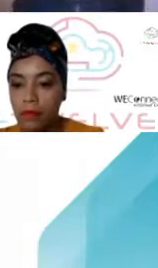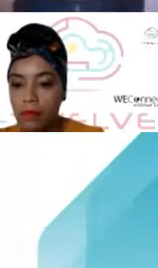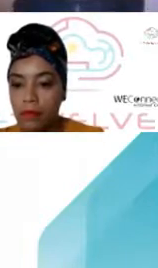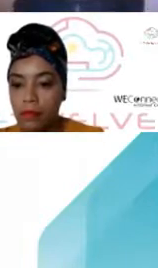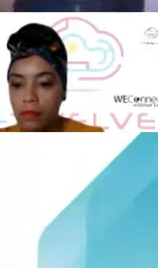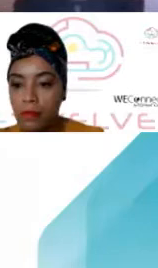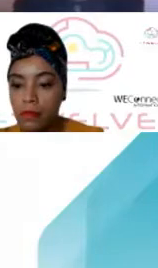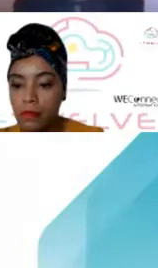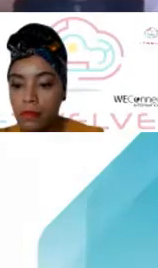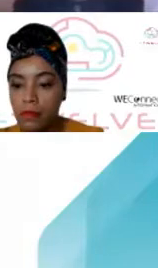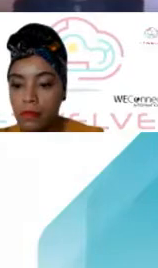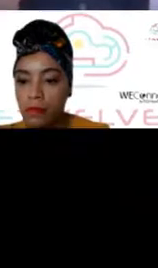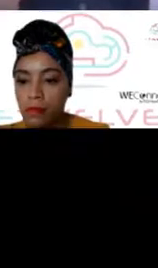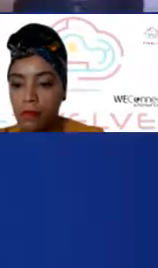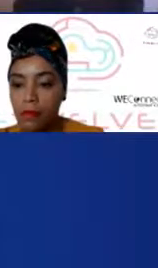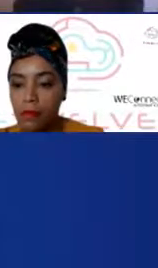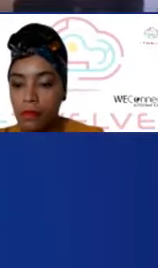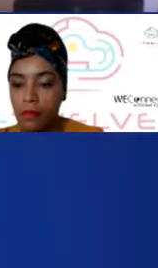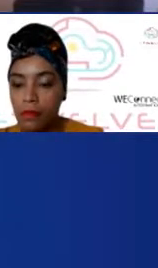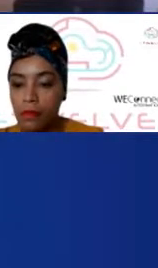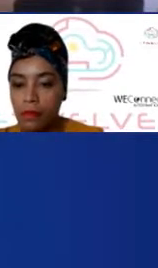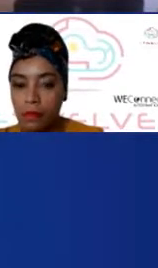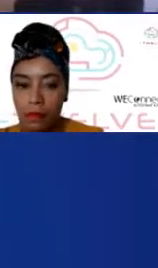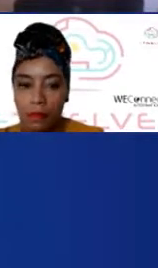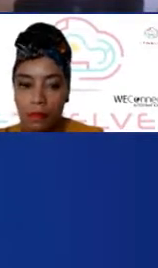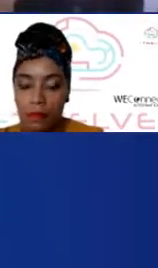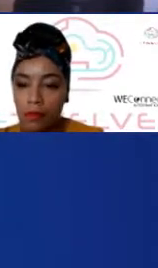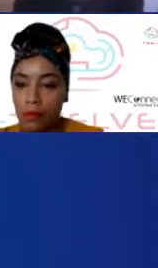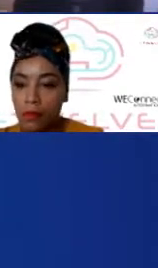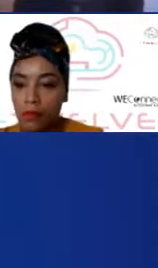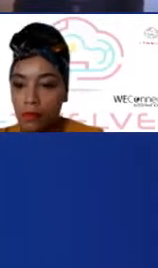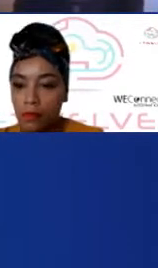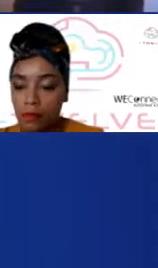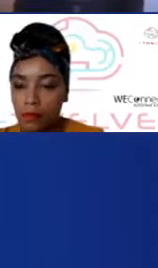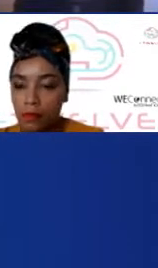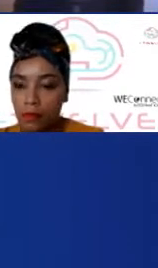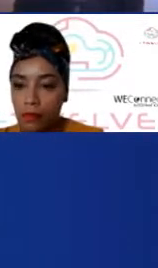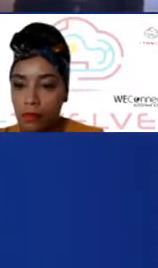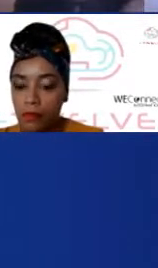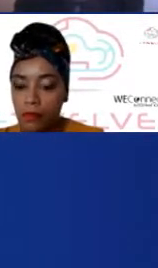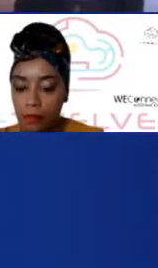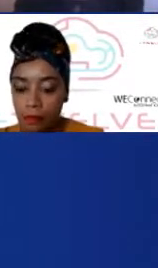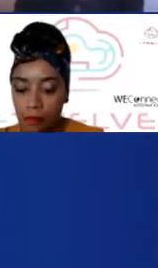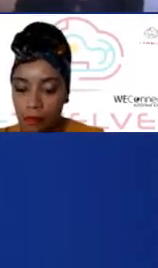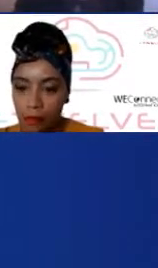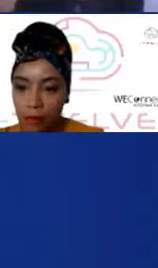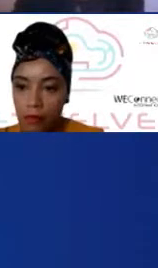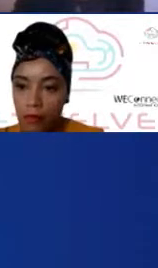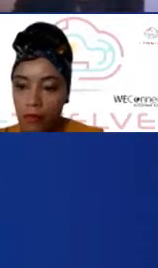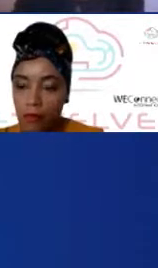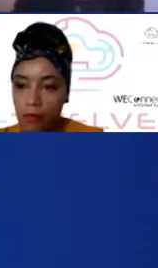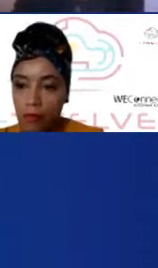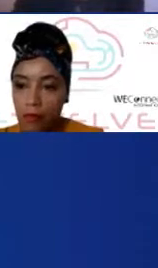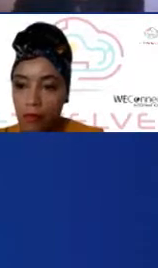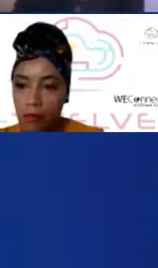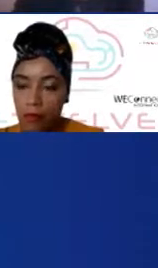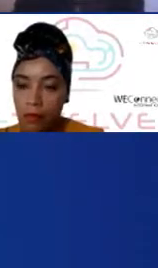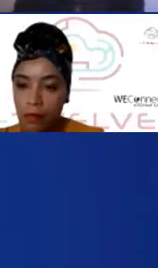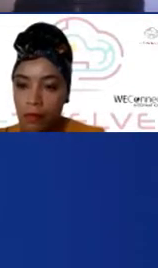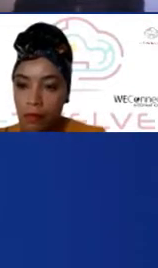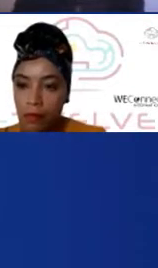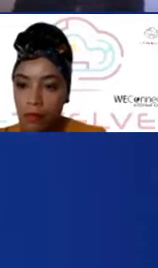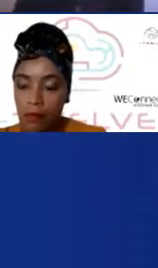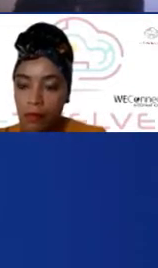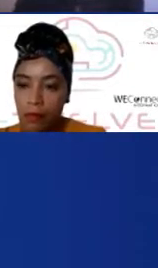UIF, when they give you the report with their objections and everything, what they have done is